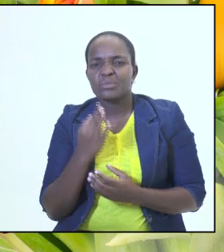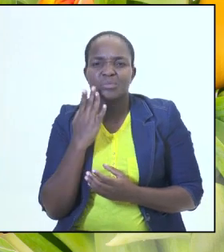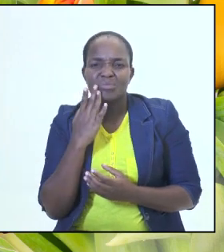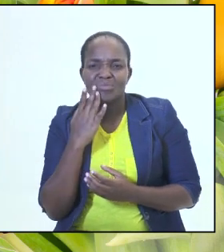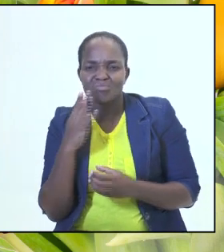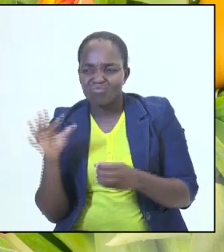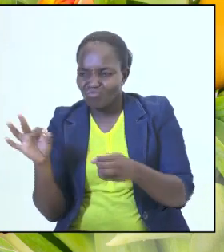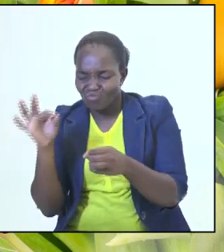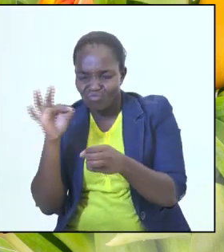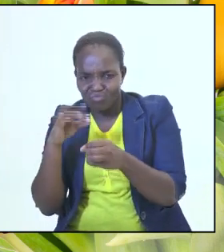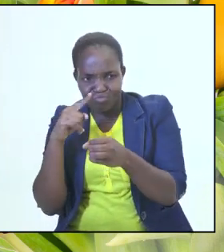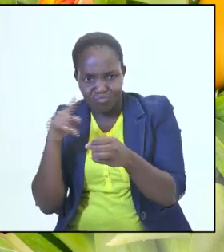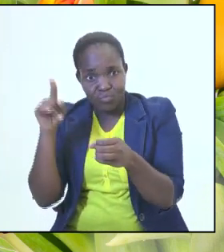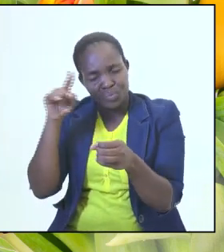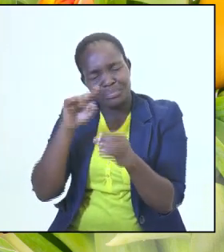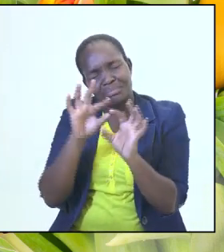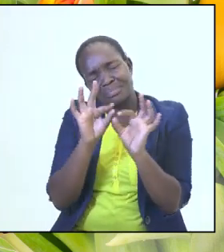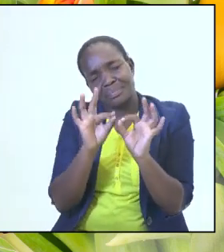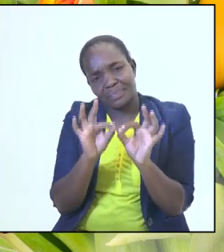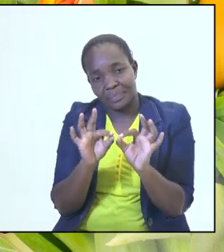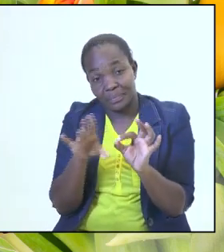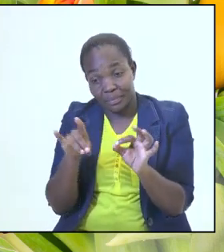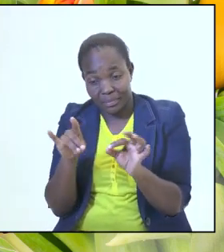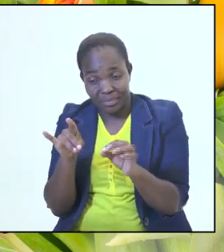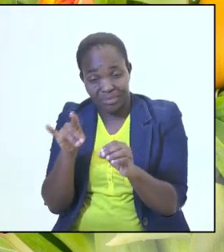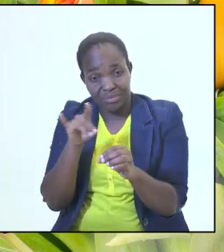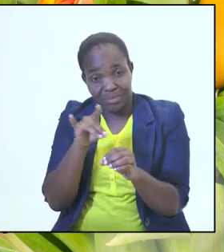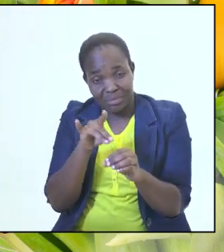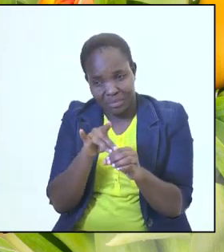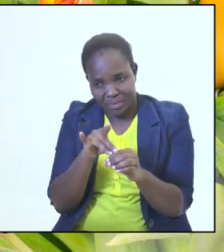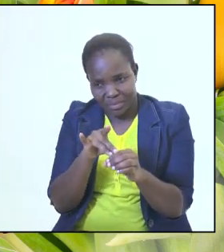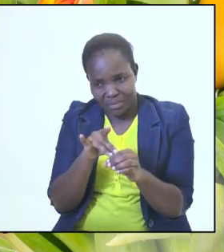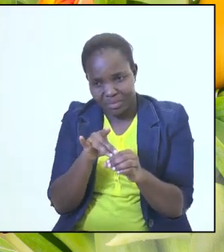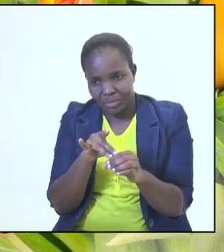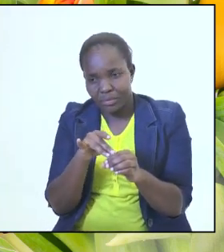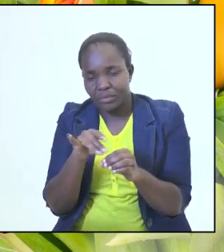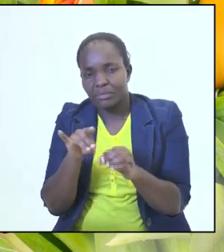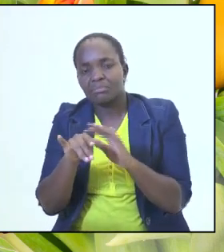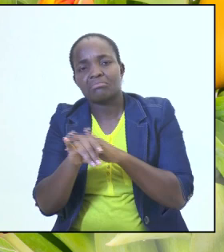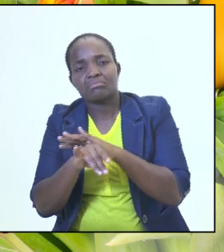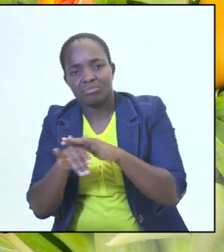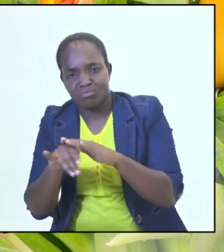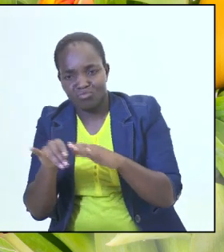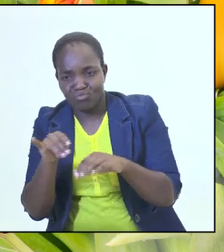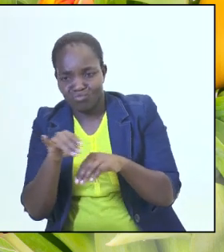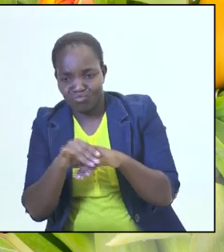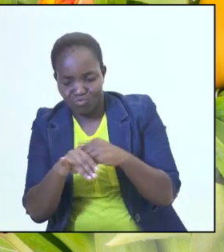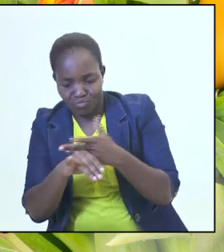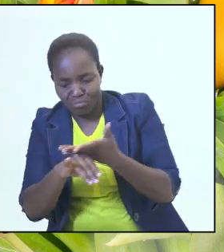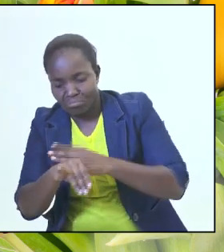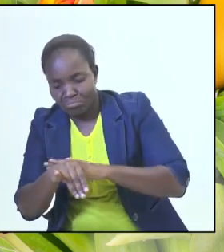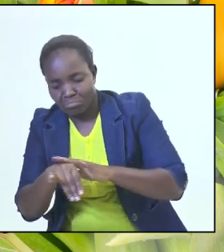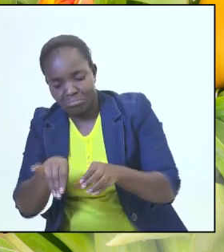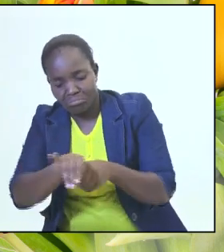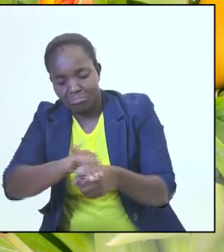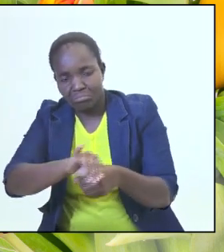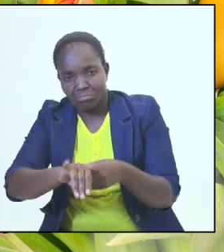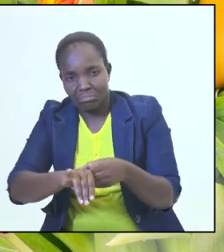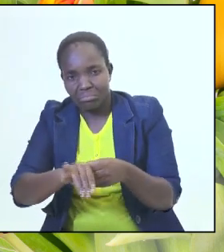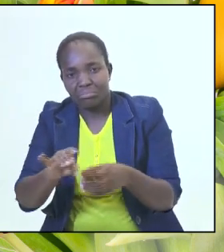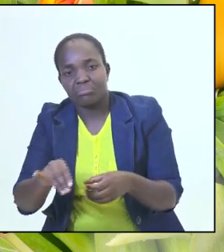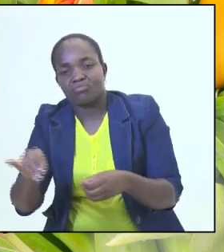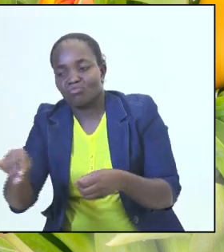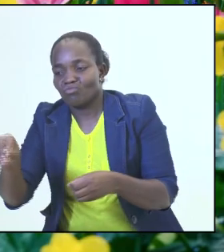the insects, humans, or animals who have to distribute their seed have a need for their nectar or